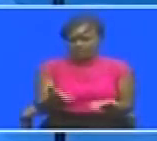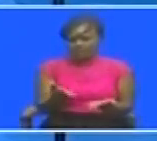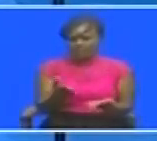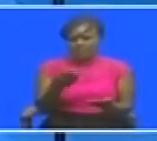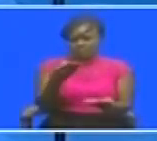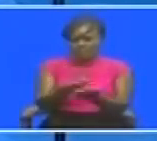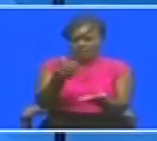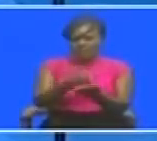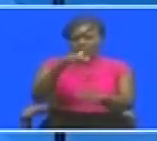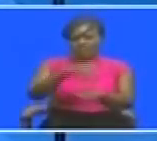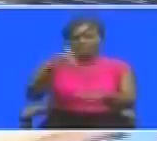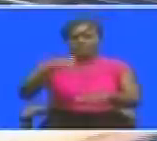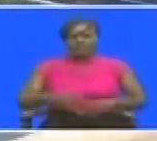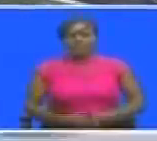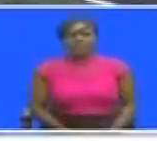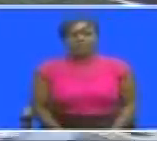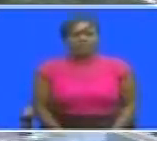Effect.